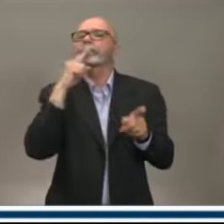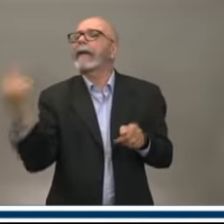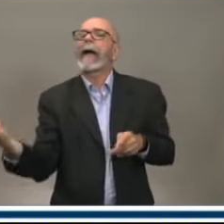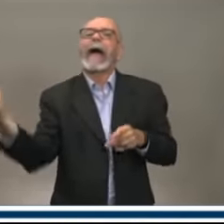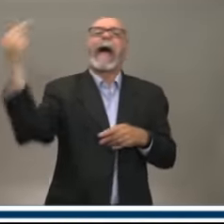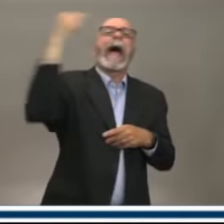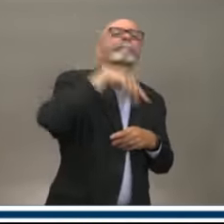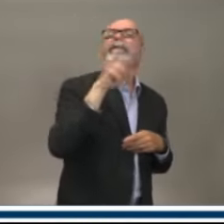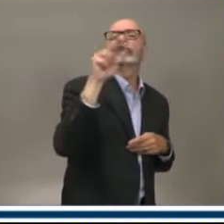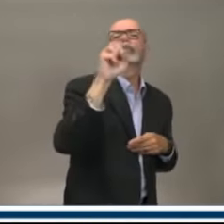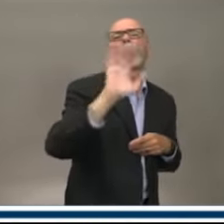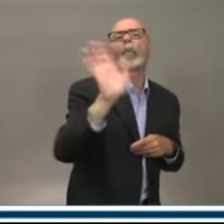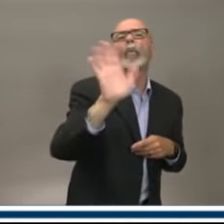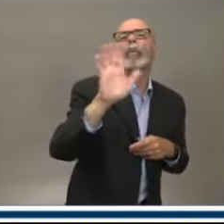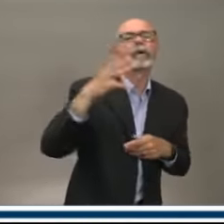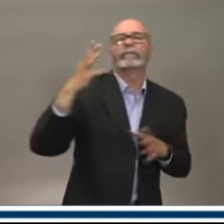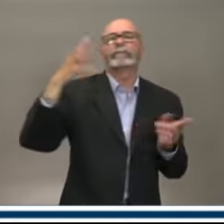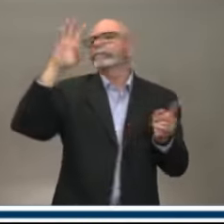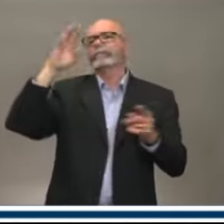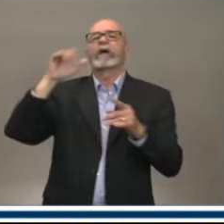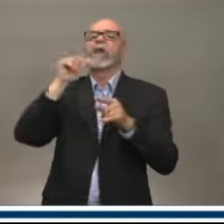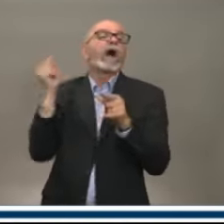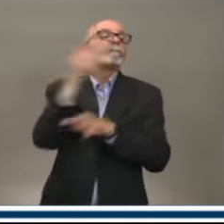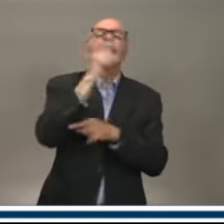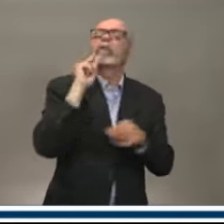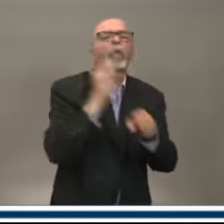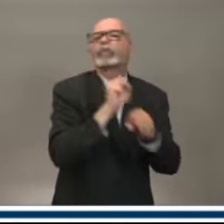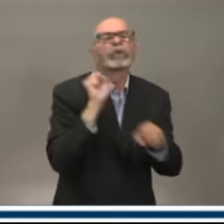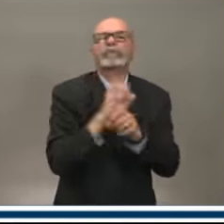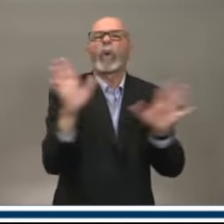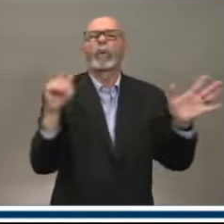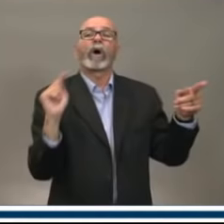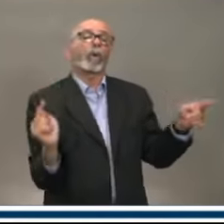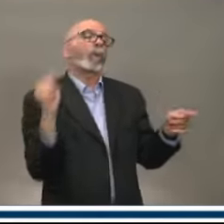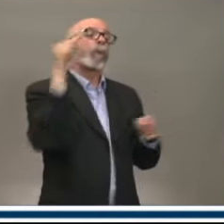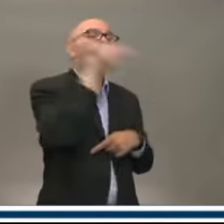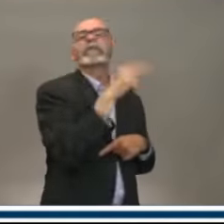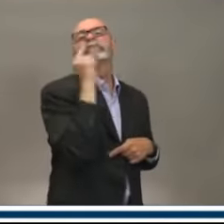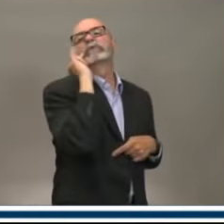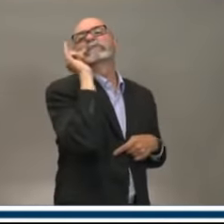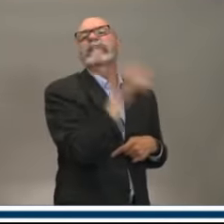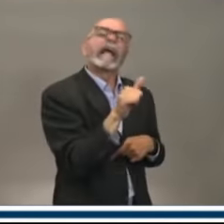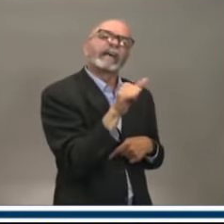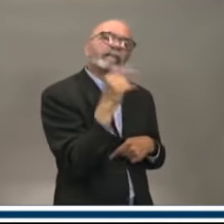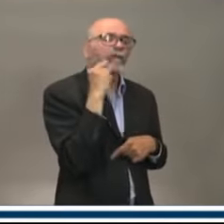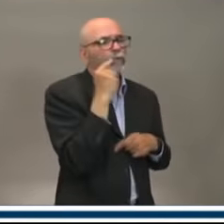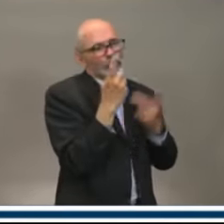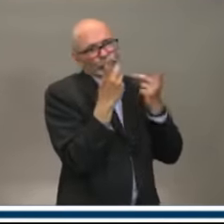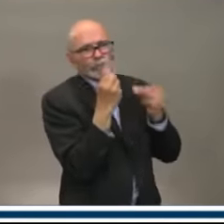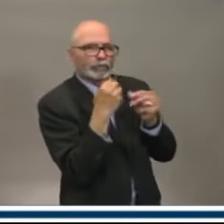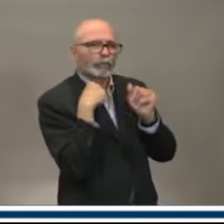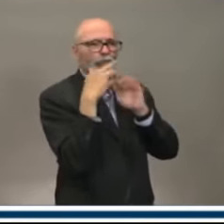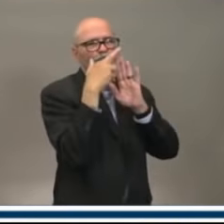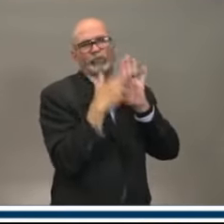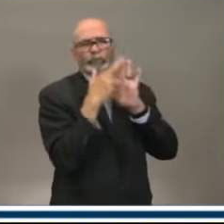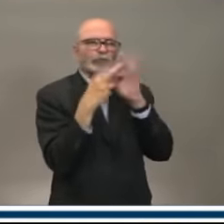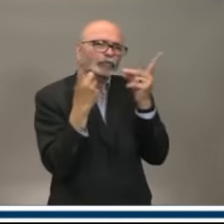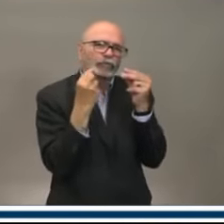not coming in to go to work. Here are the rules you have to follow, and you need to identify where you're headed and how you're going to